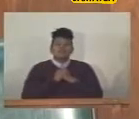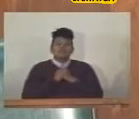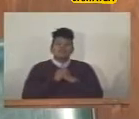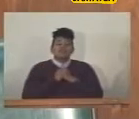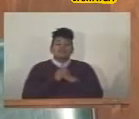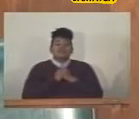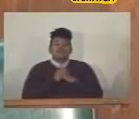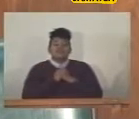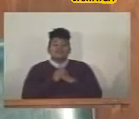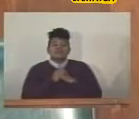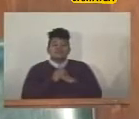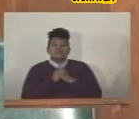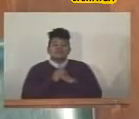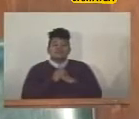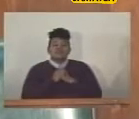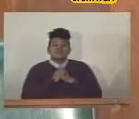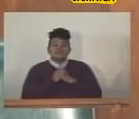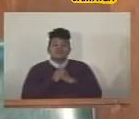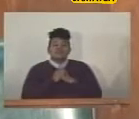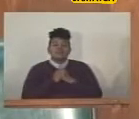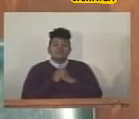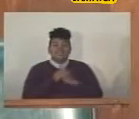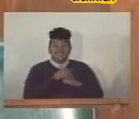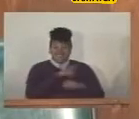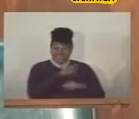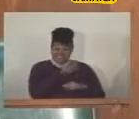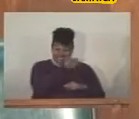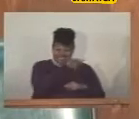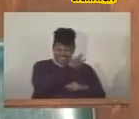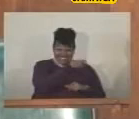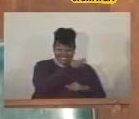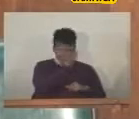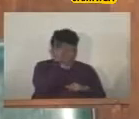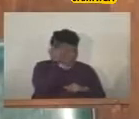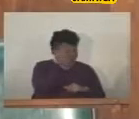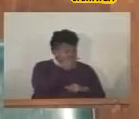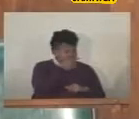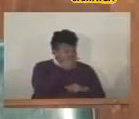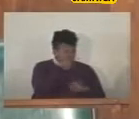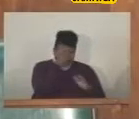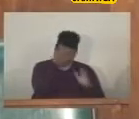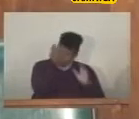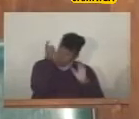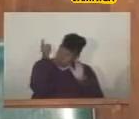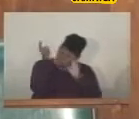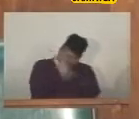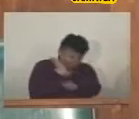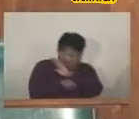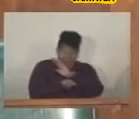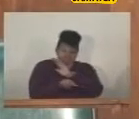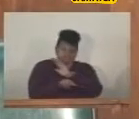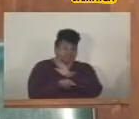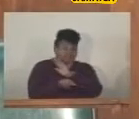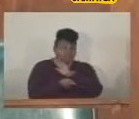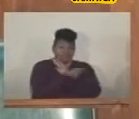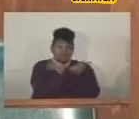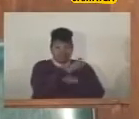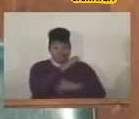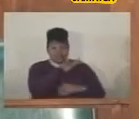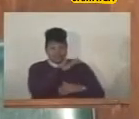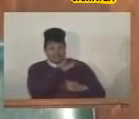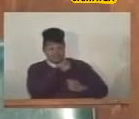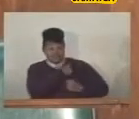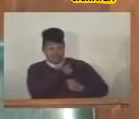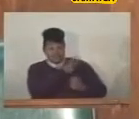And that is necessary because the moment the security